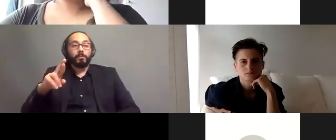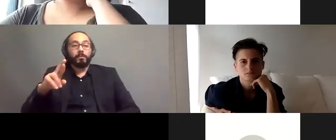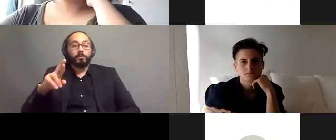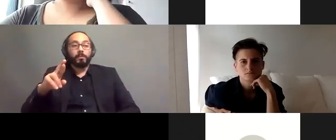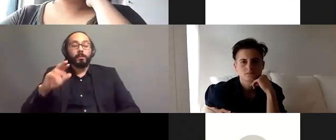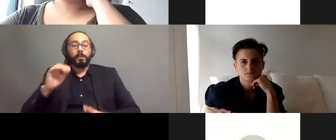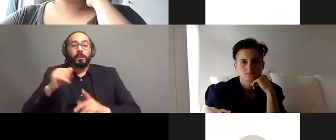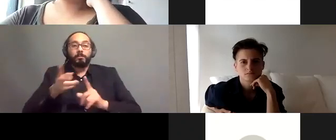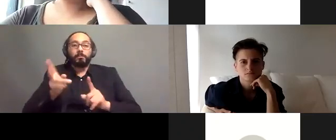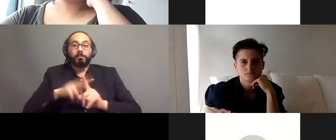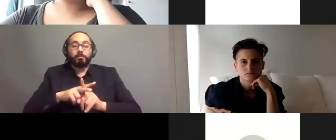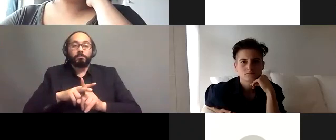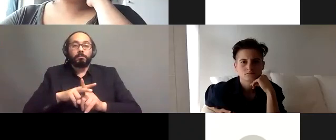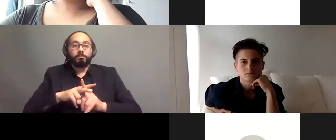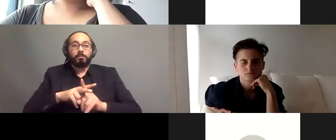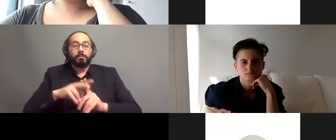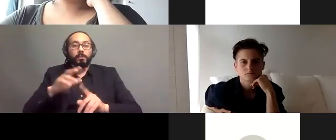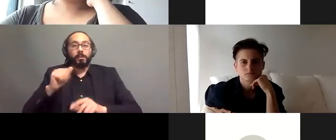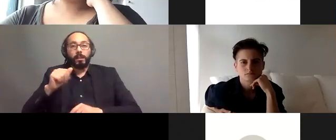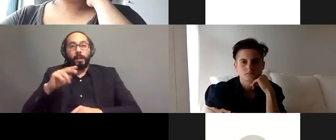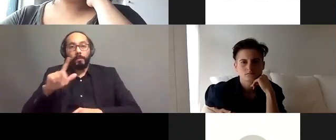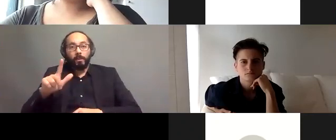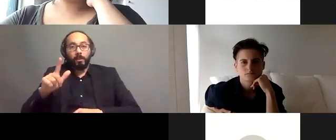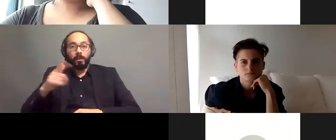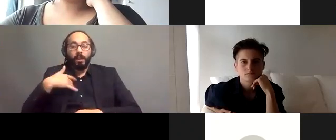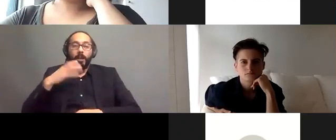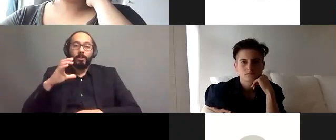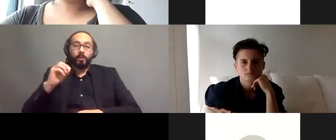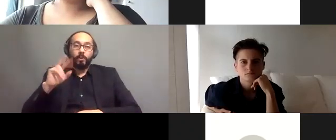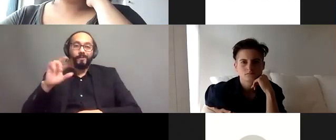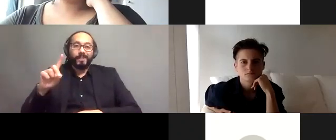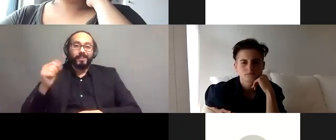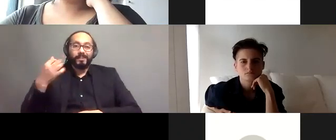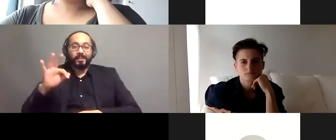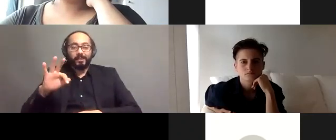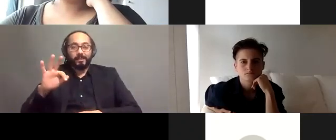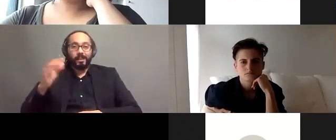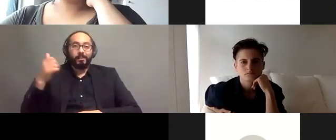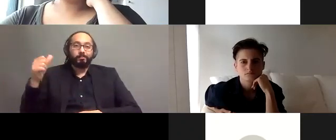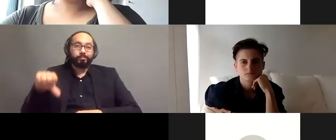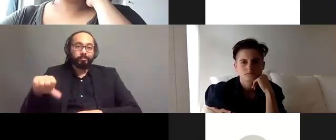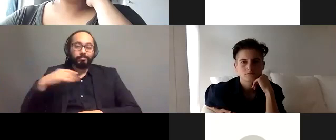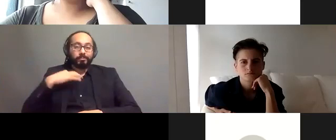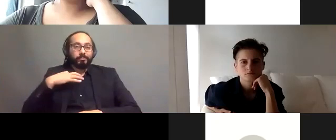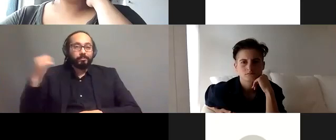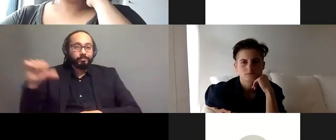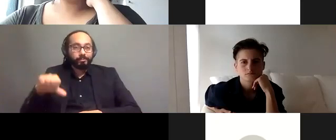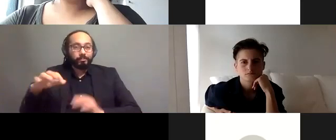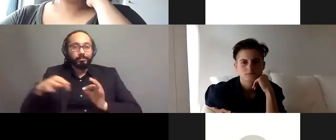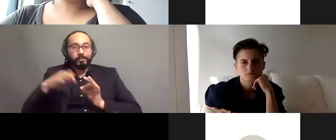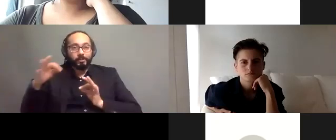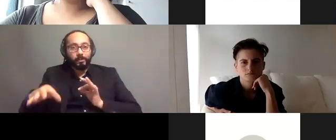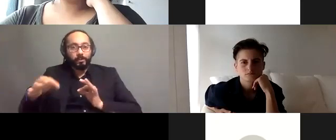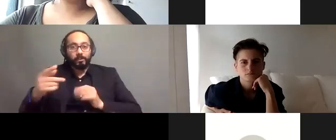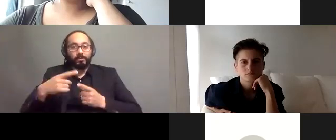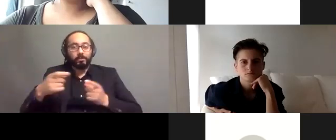in 2019, and because of COVID-19, my application was postponed, got delayed, and so that's why